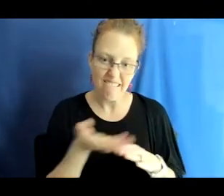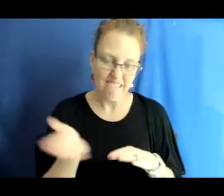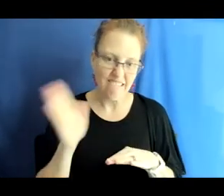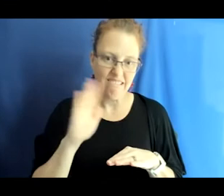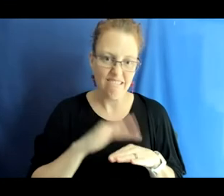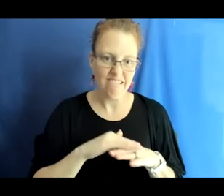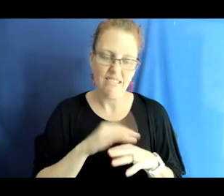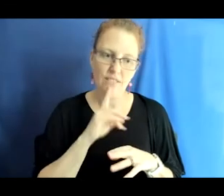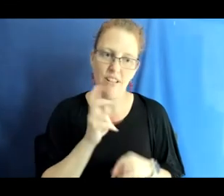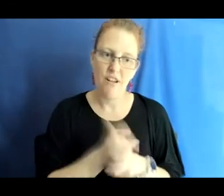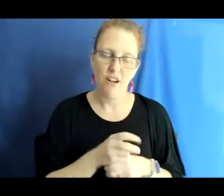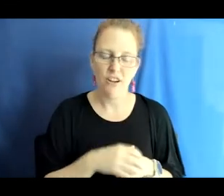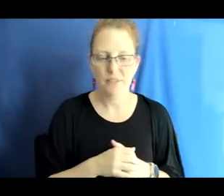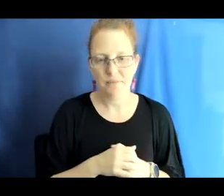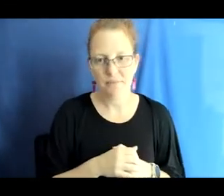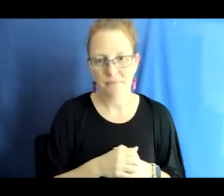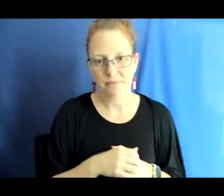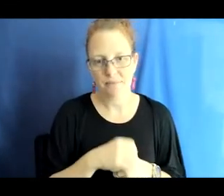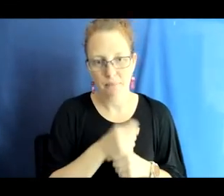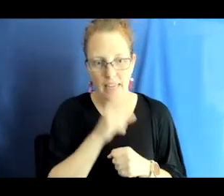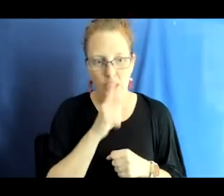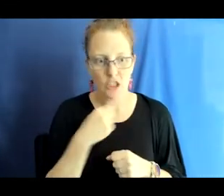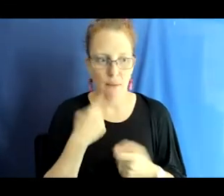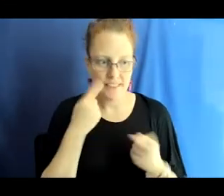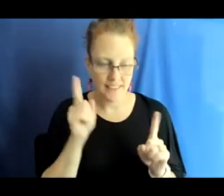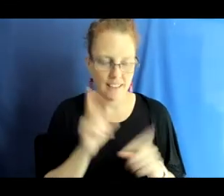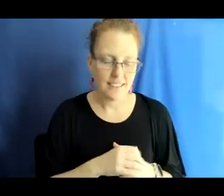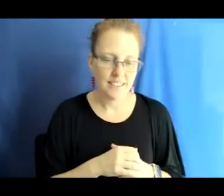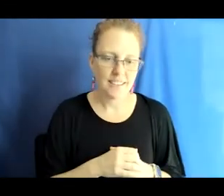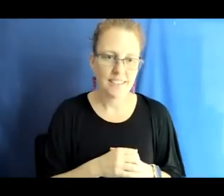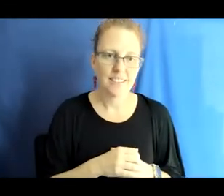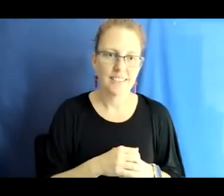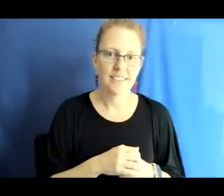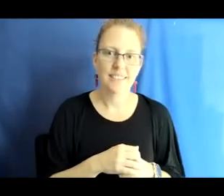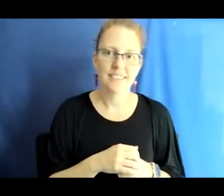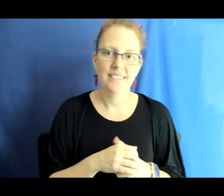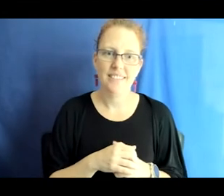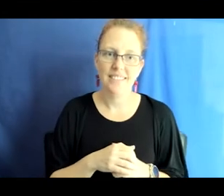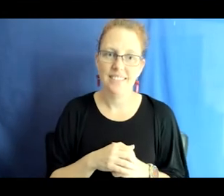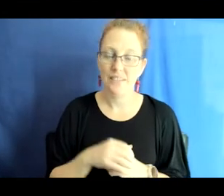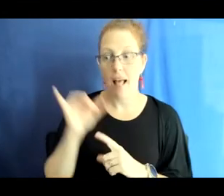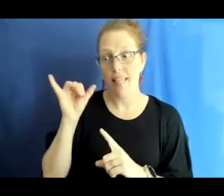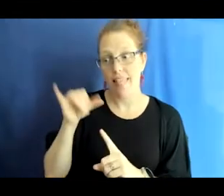studying pretty hard. Yeah, to make it happen. But definitely got a goal.